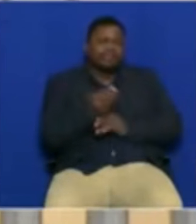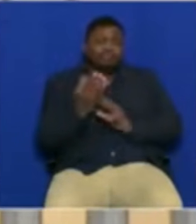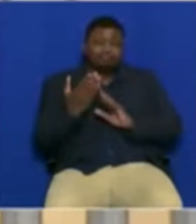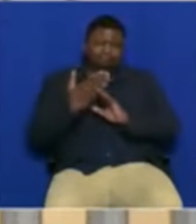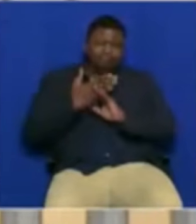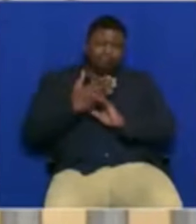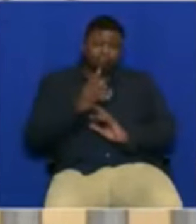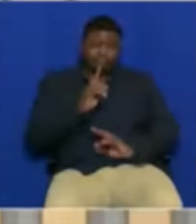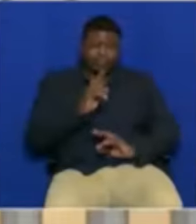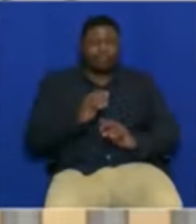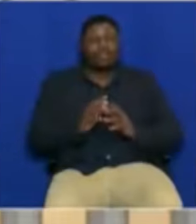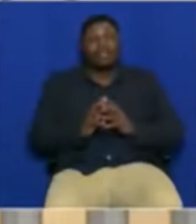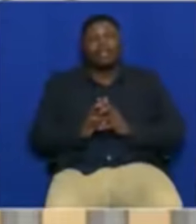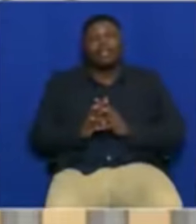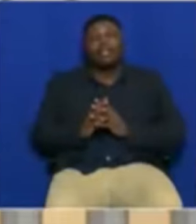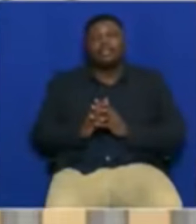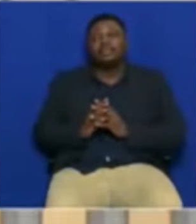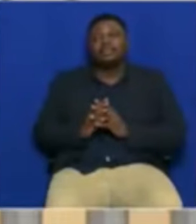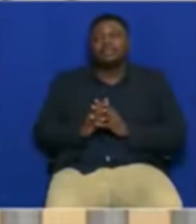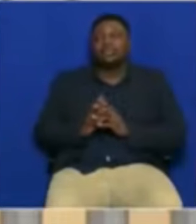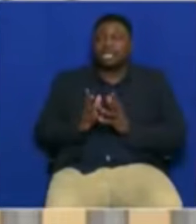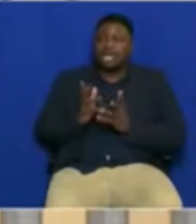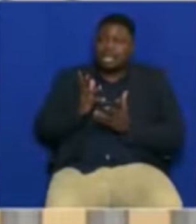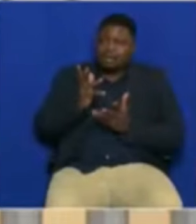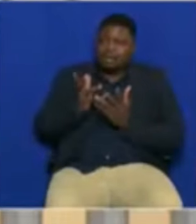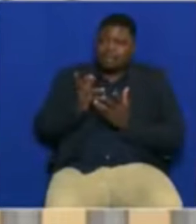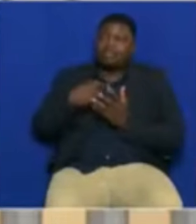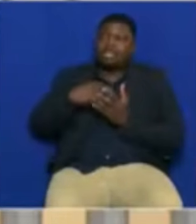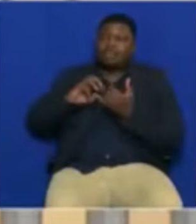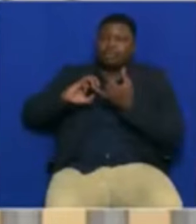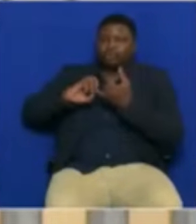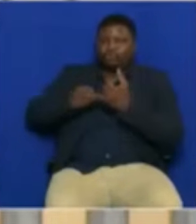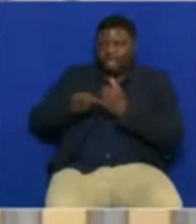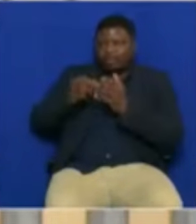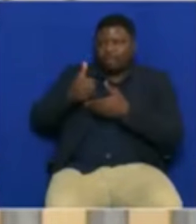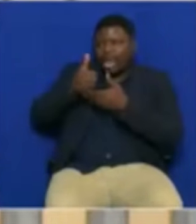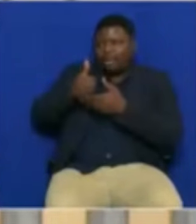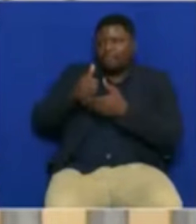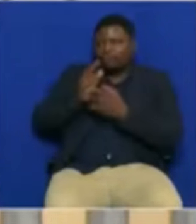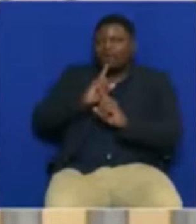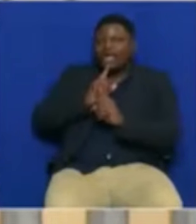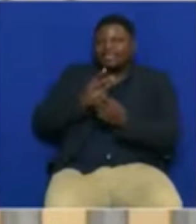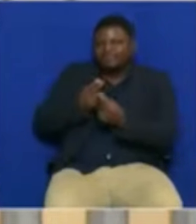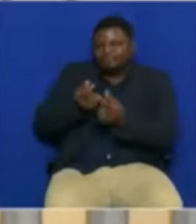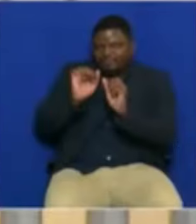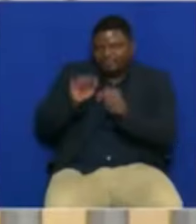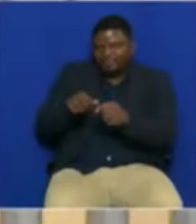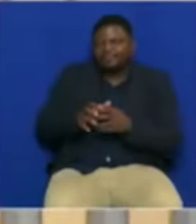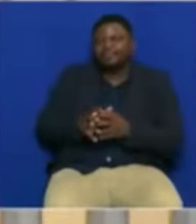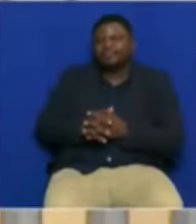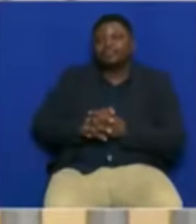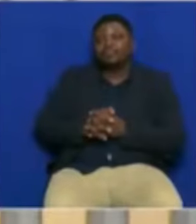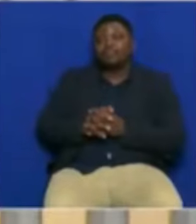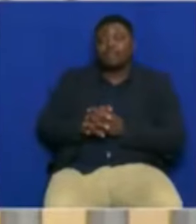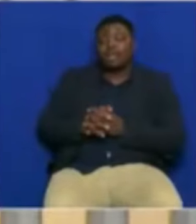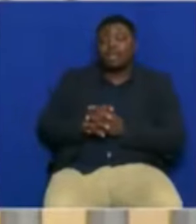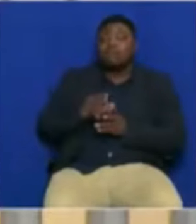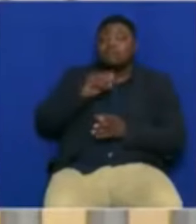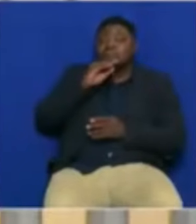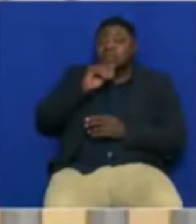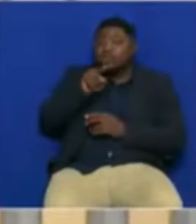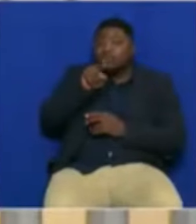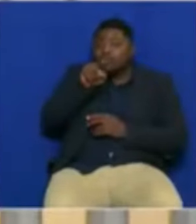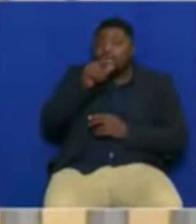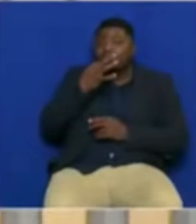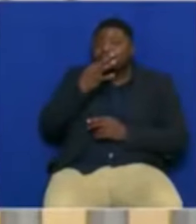and hopefully we get you an answer. Are you saying that if Colonel Philip had